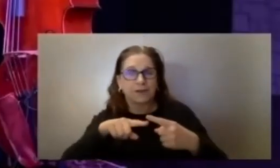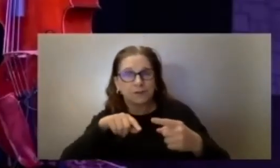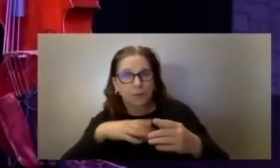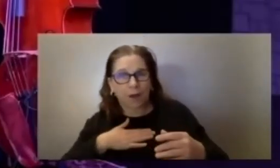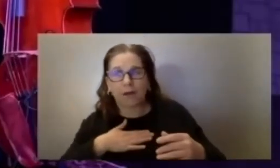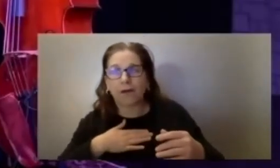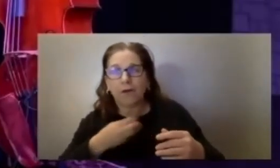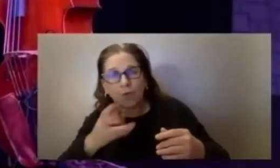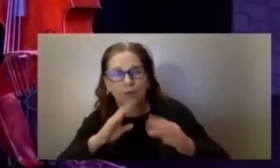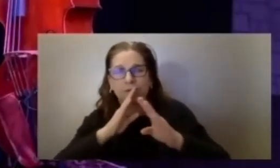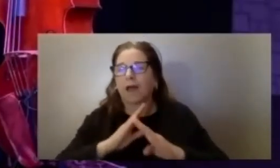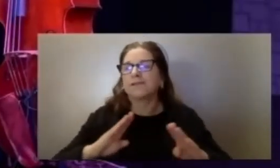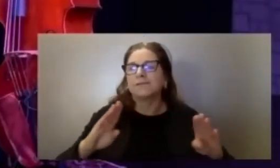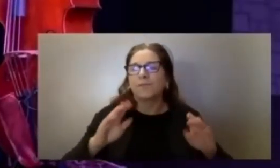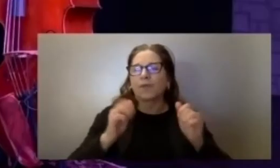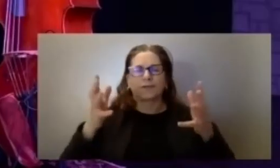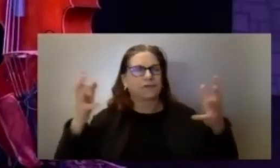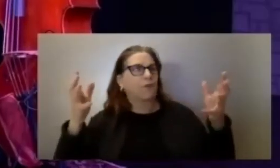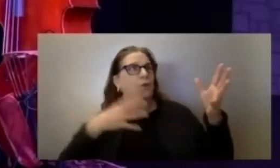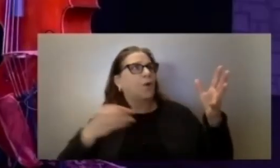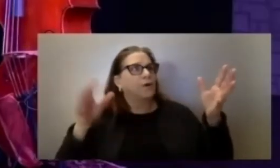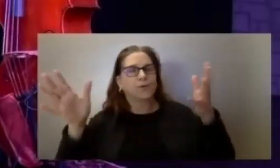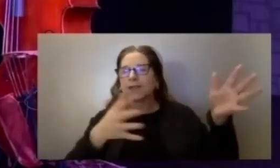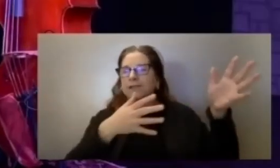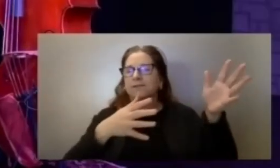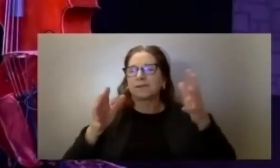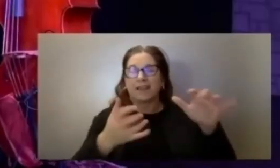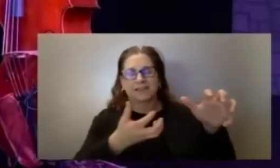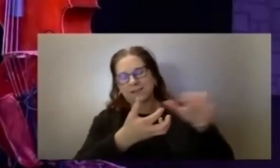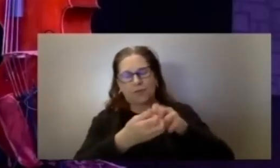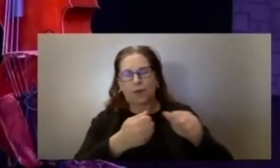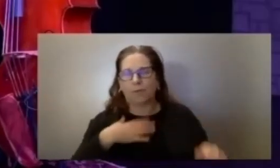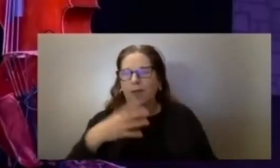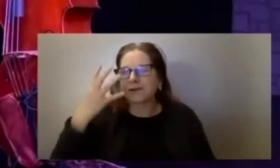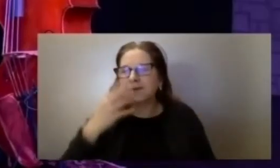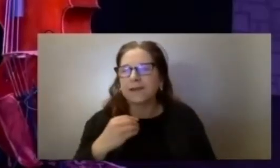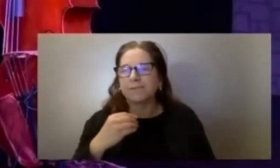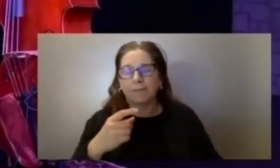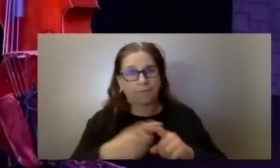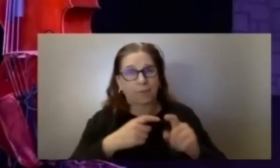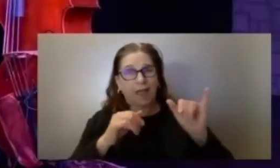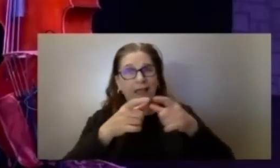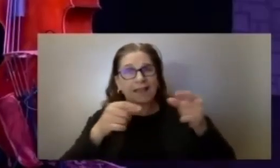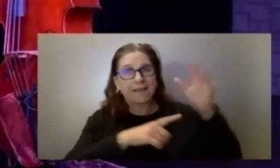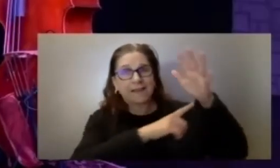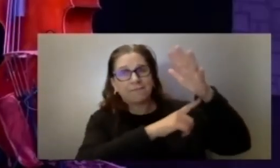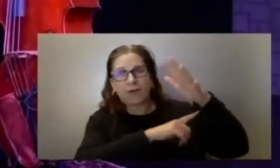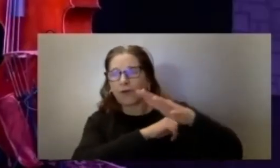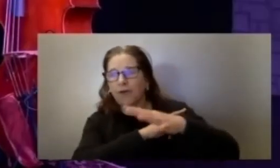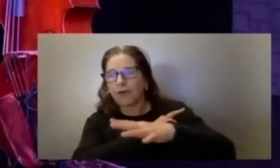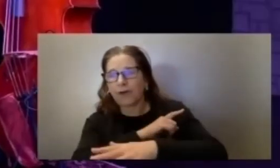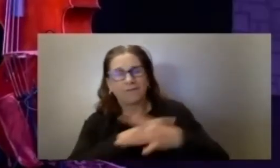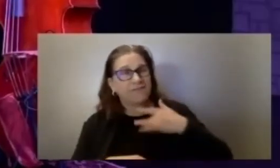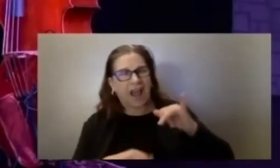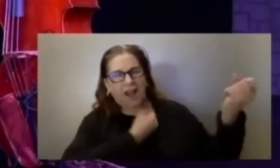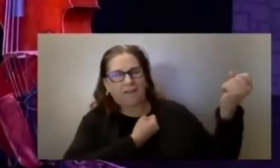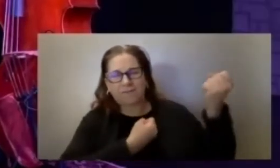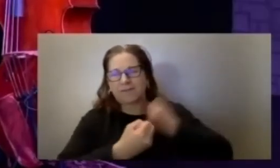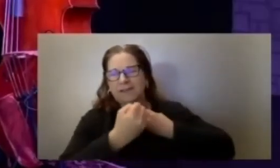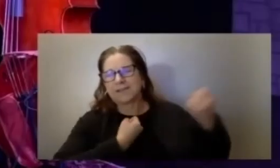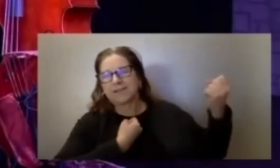white wind that destroys my sleep, and from it falls leaves. They fall like knives upon me, draining me of blood,